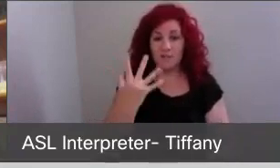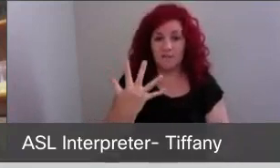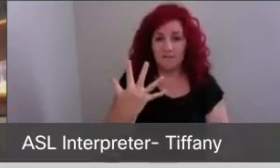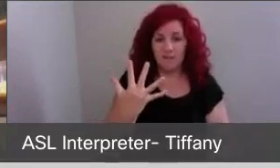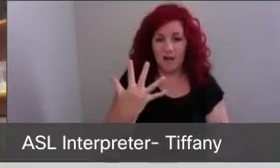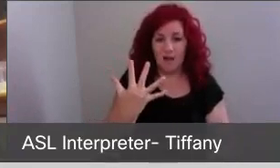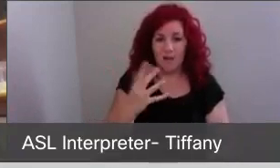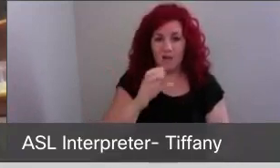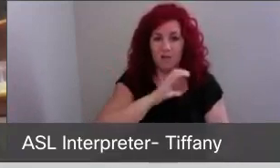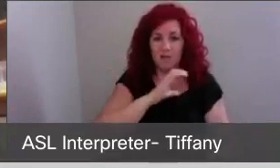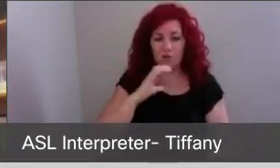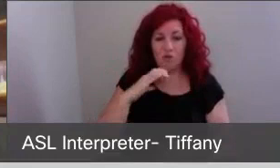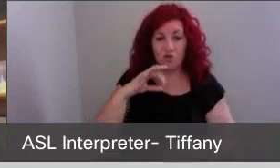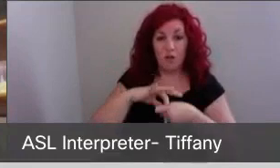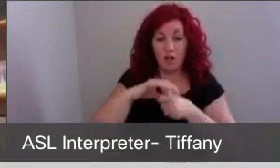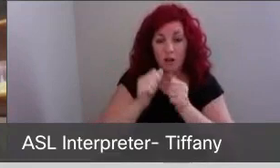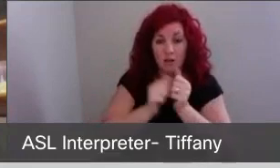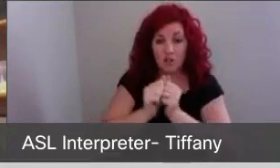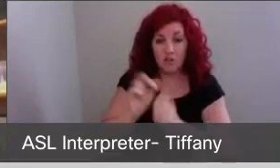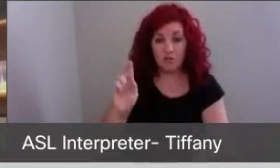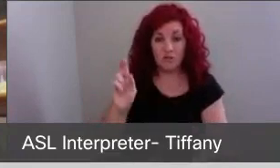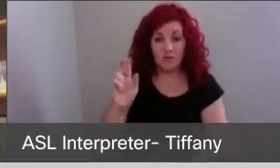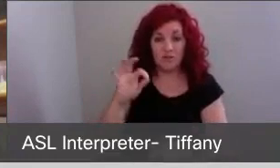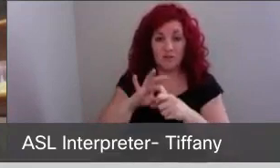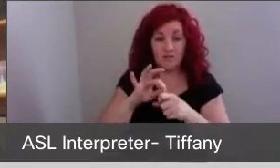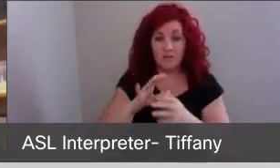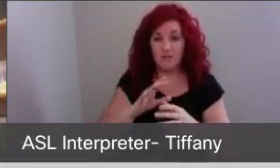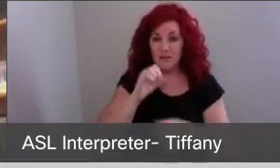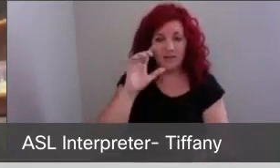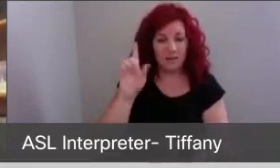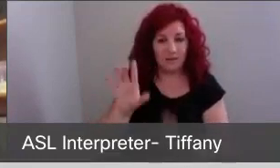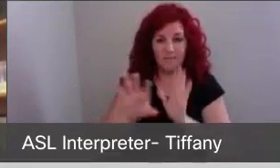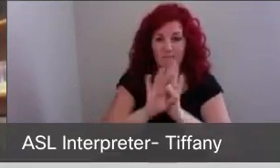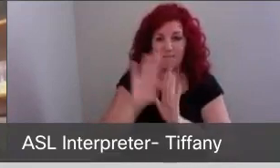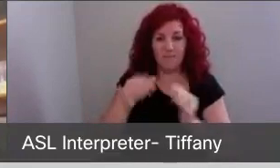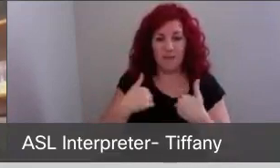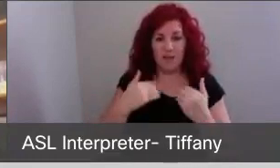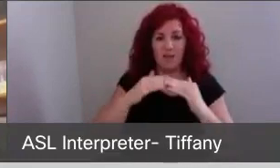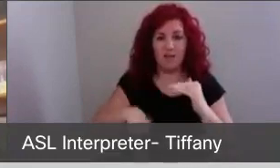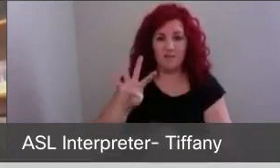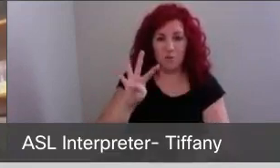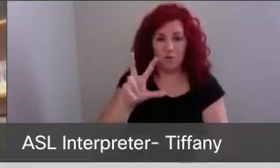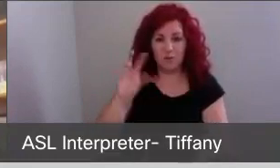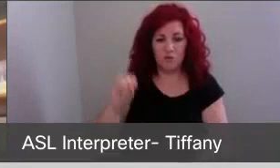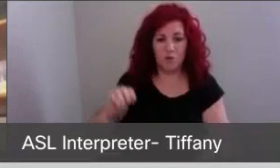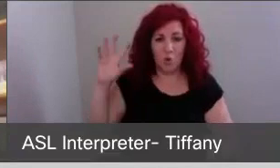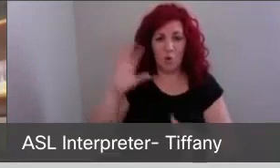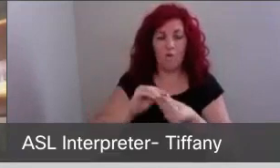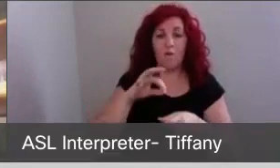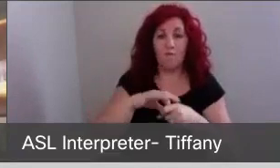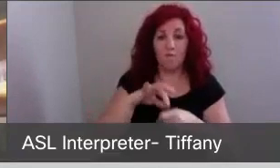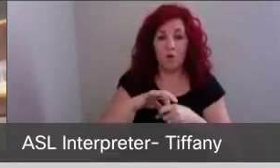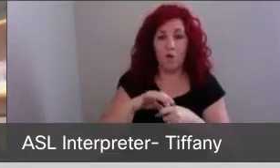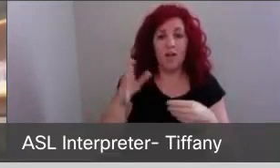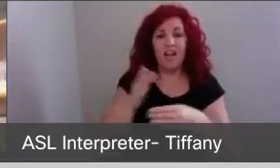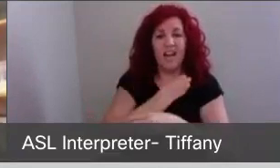5 congressional elections, a Republican candidate has never received less than 43% of the overall vote, with an average